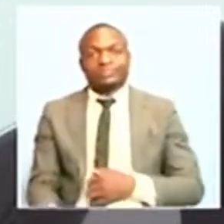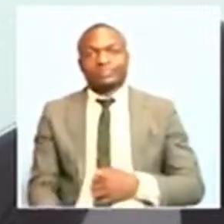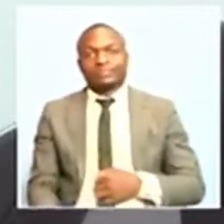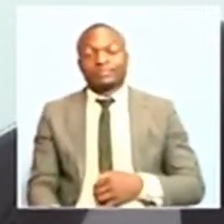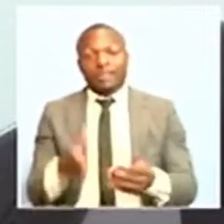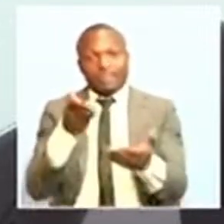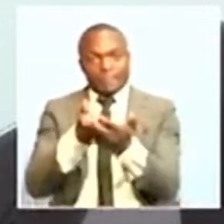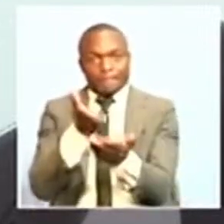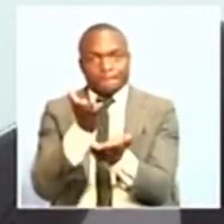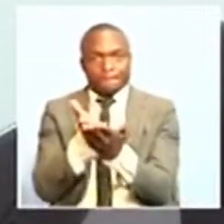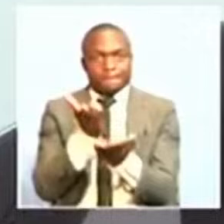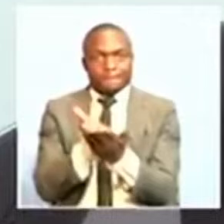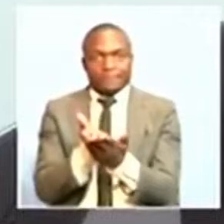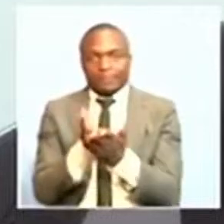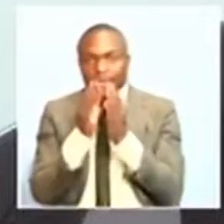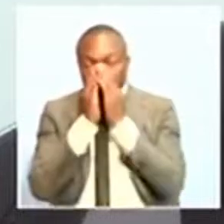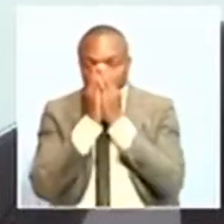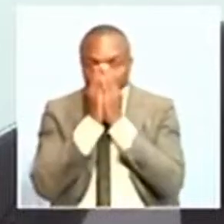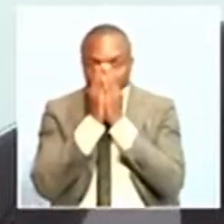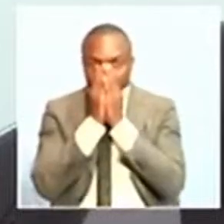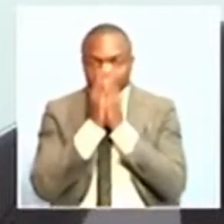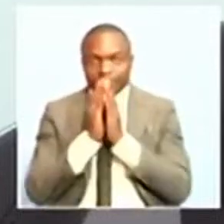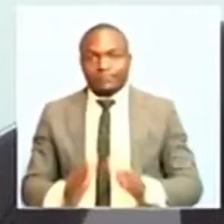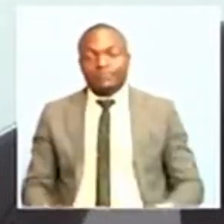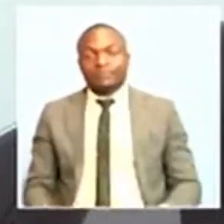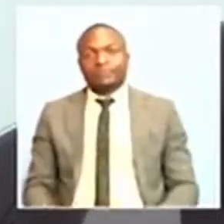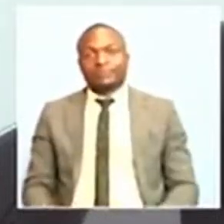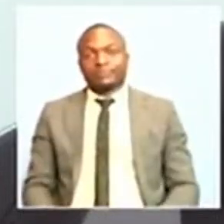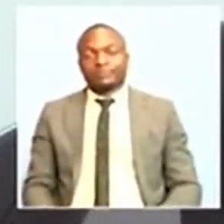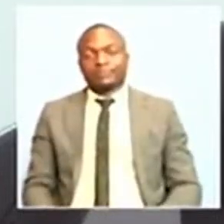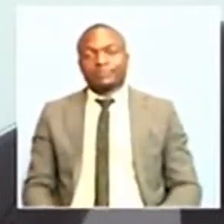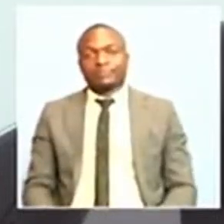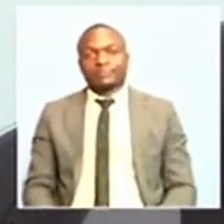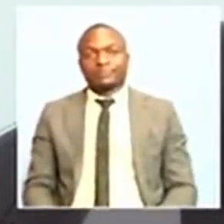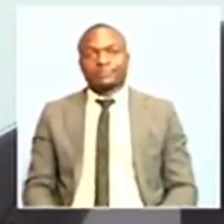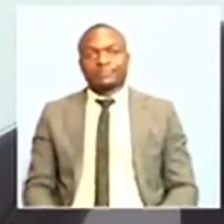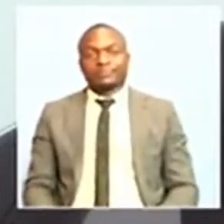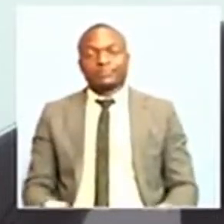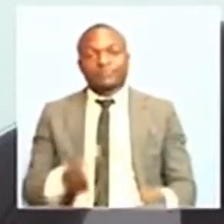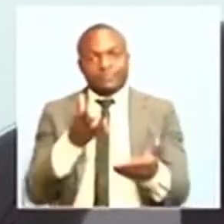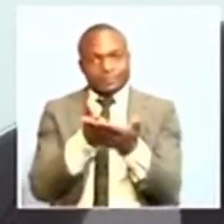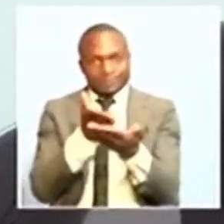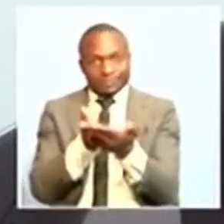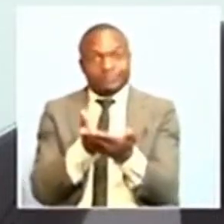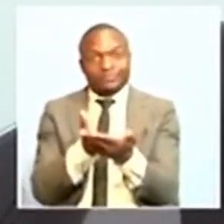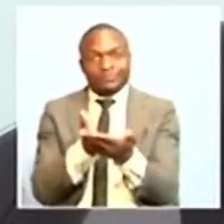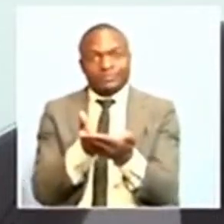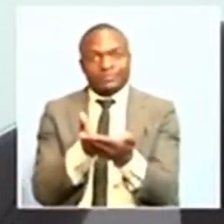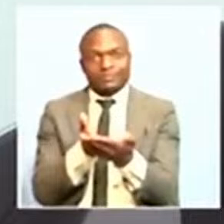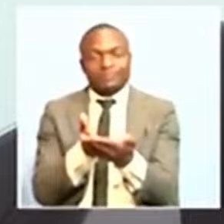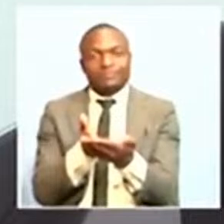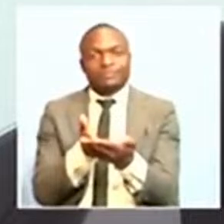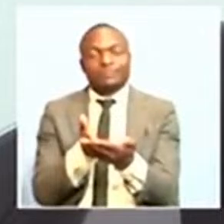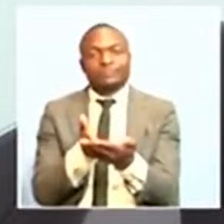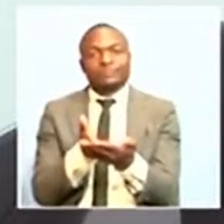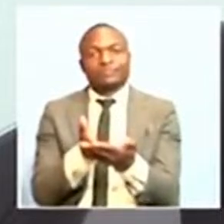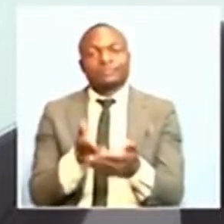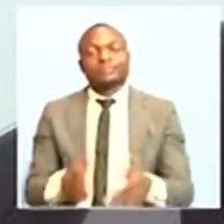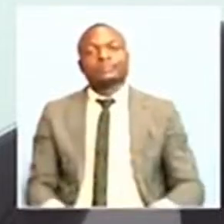this proposal on suspending these TPINs, agents or importers will be forced to make sure